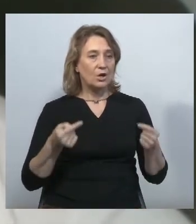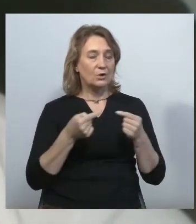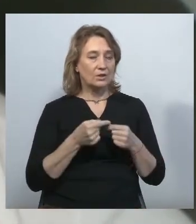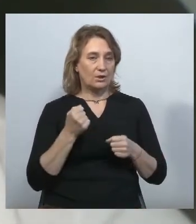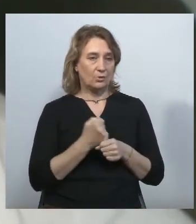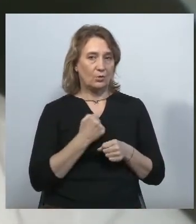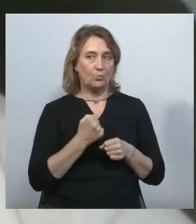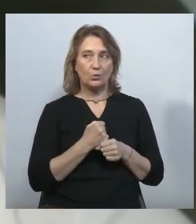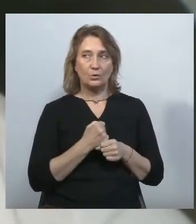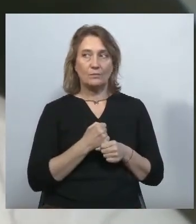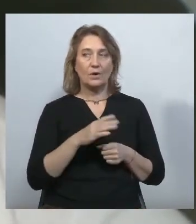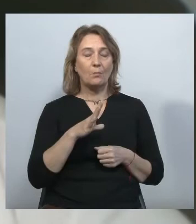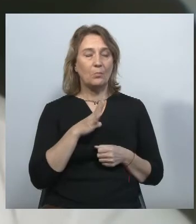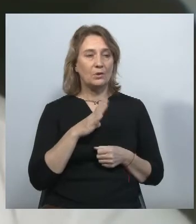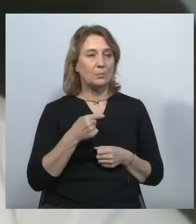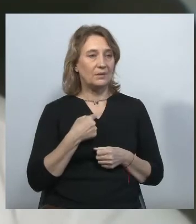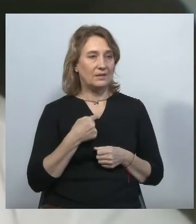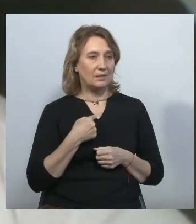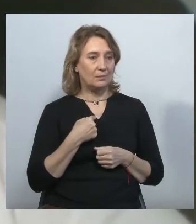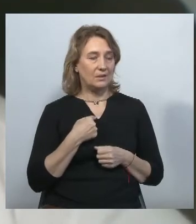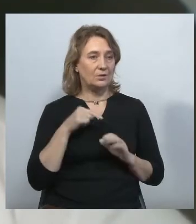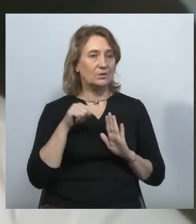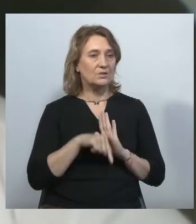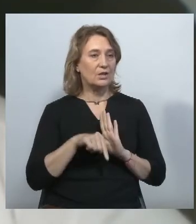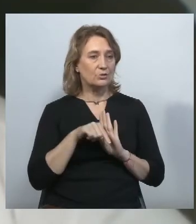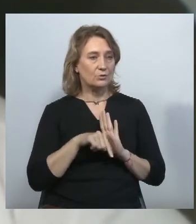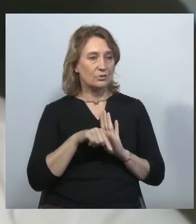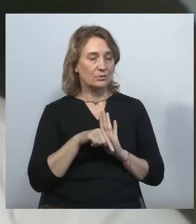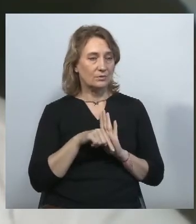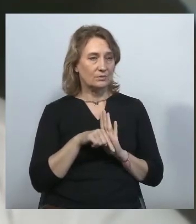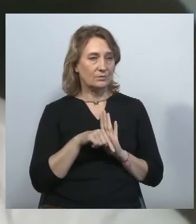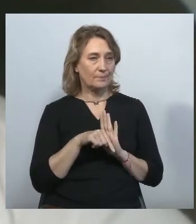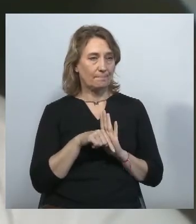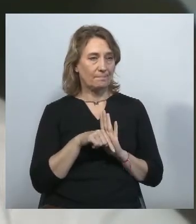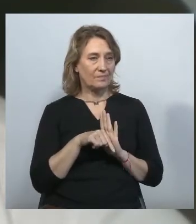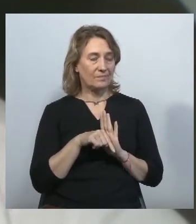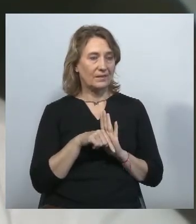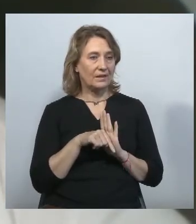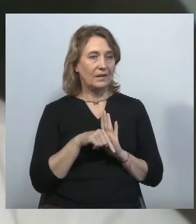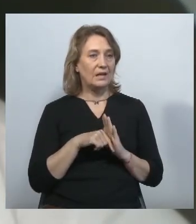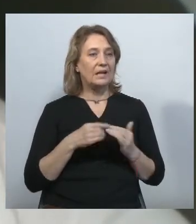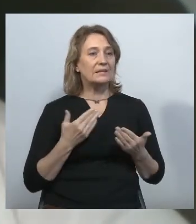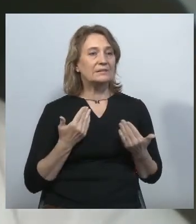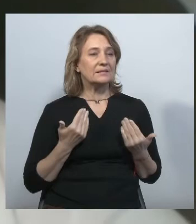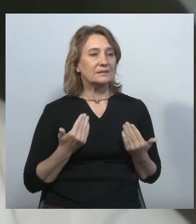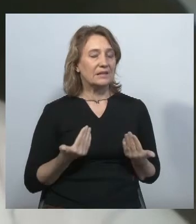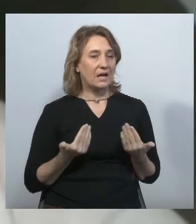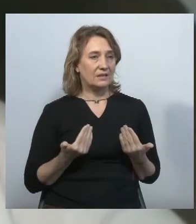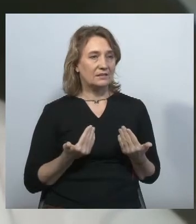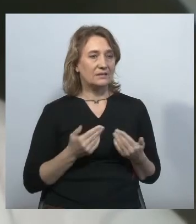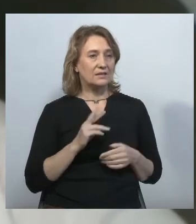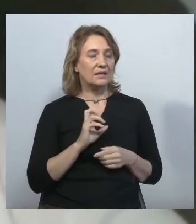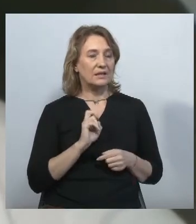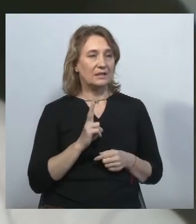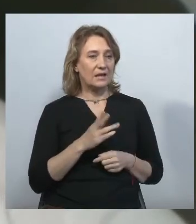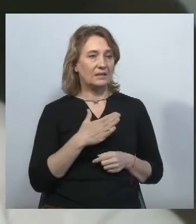the judgment of my particular work would have been a reputational story for me.